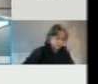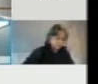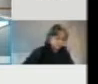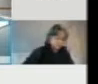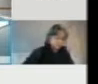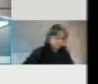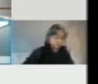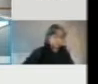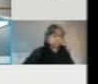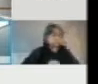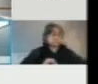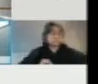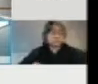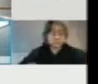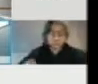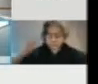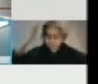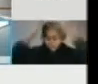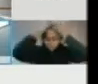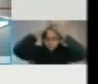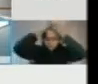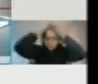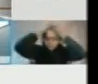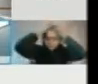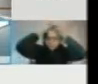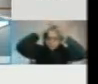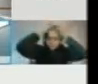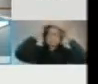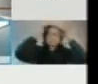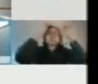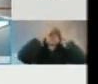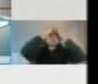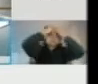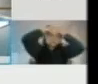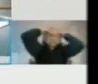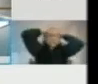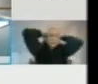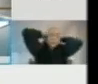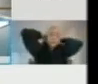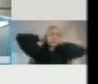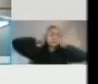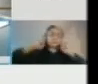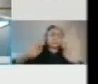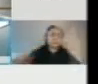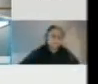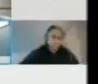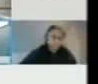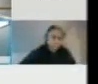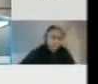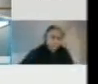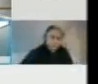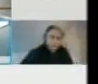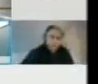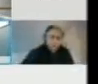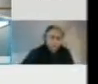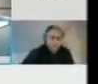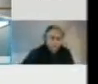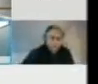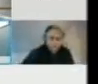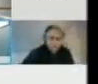changes. In addition, the open usable space, we eliminated all our usable space and created a violation. Thank you. Thank